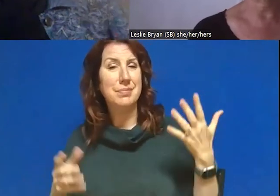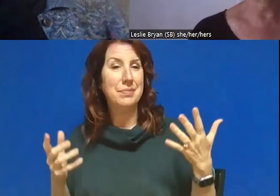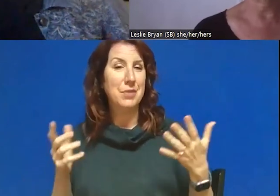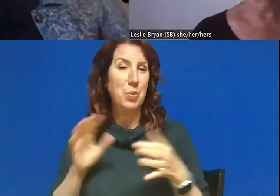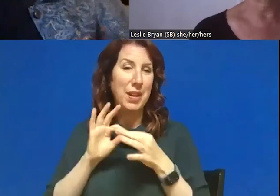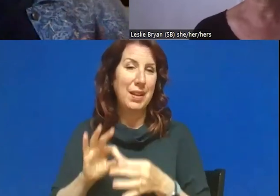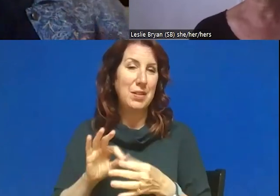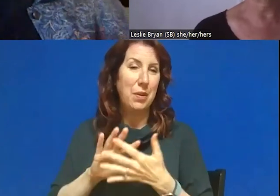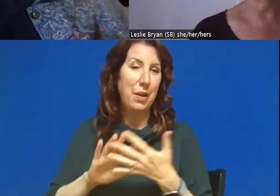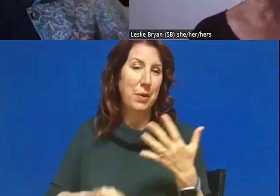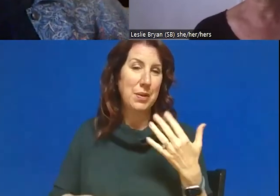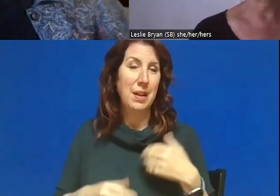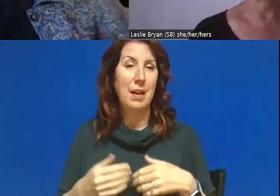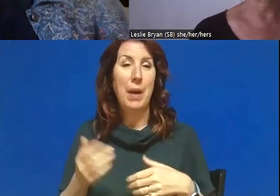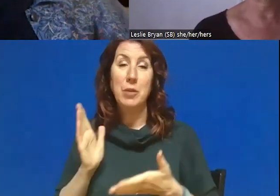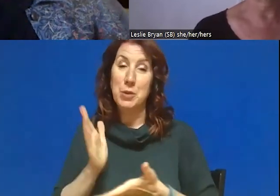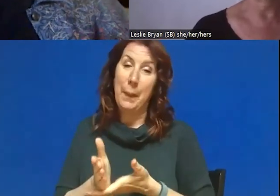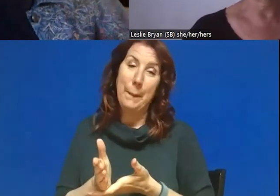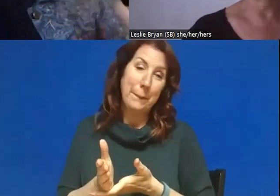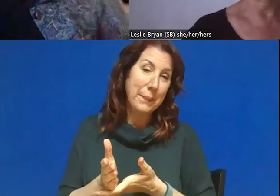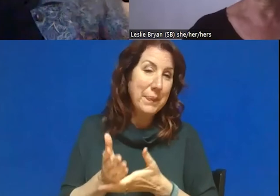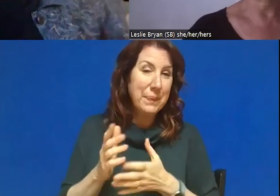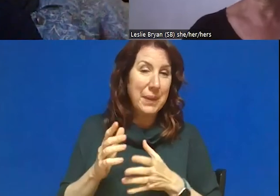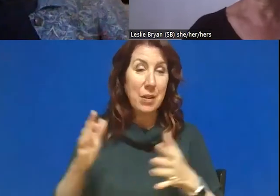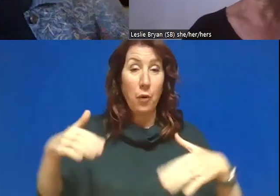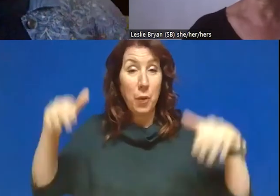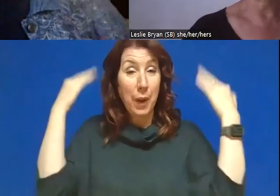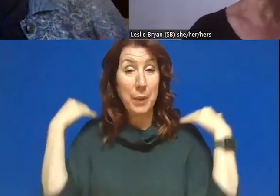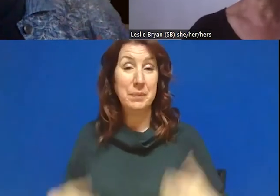to those things. Like I have to stop at some point because it's overwhelming.